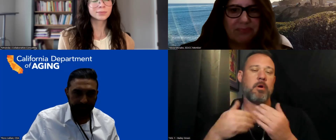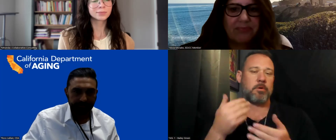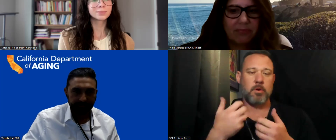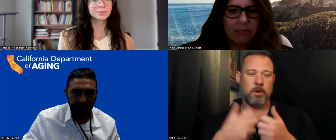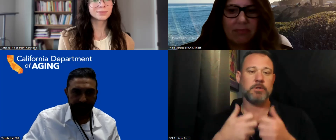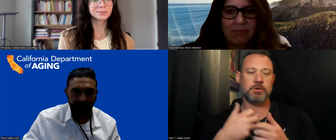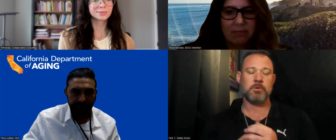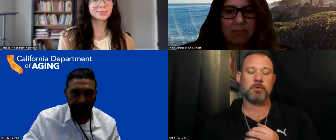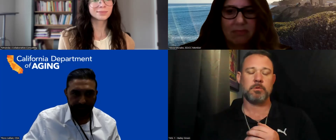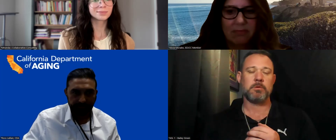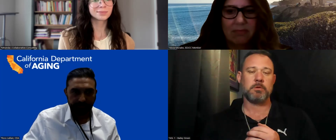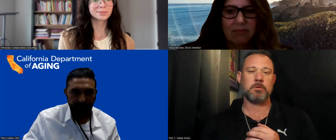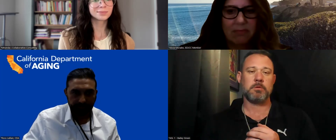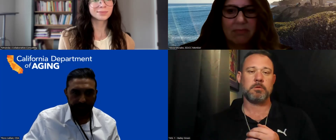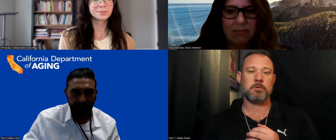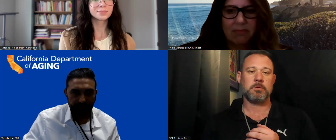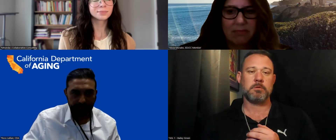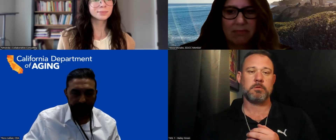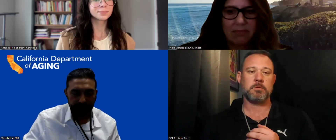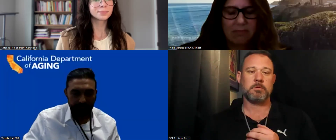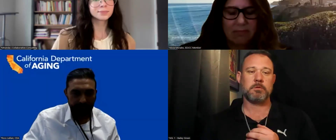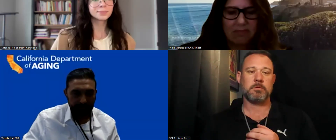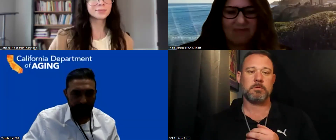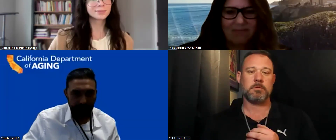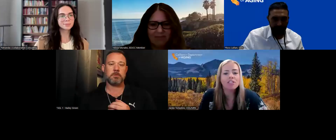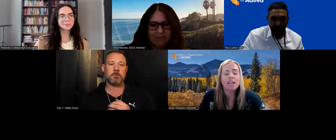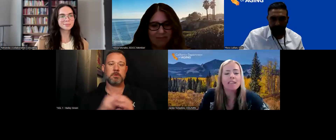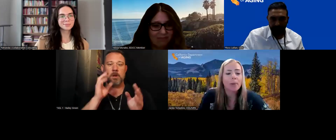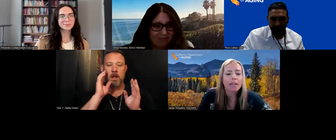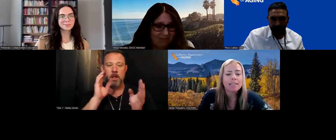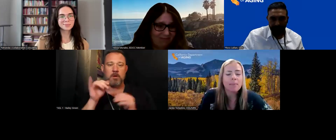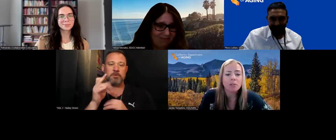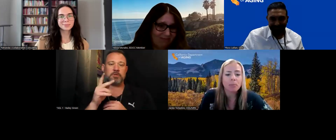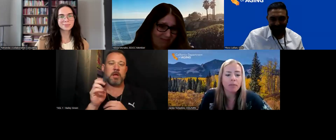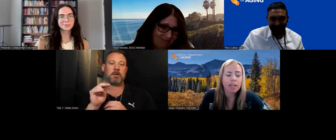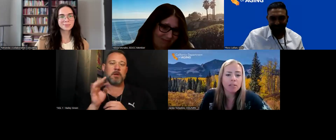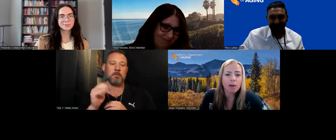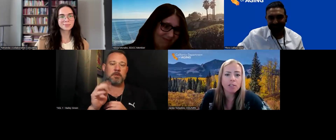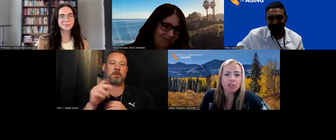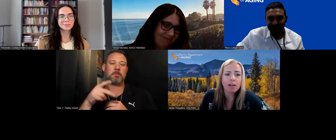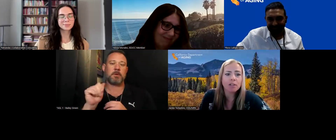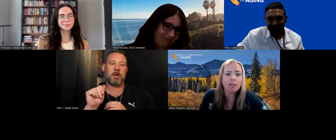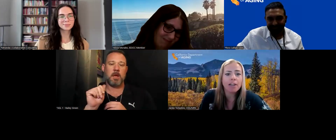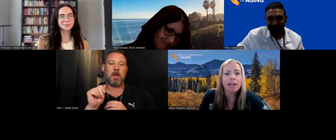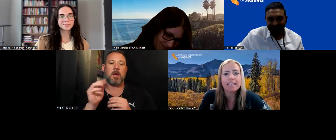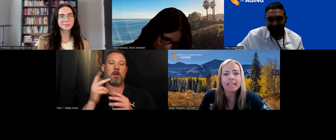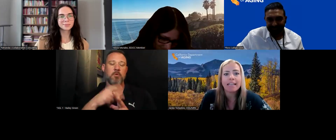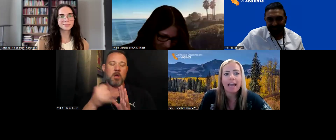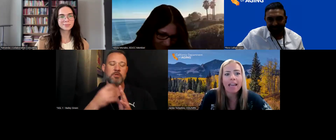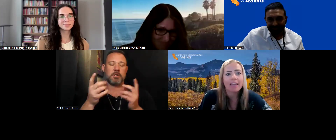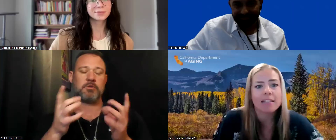love that. Jackie? Hi, everyone. Jackie Tompkins, Master Plan for Aging Project Director here